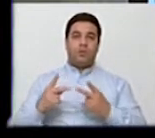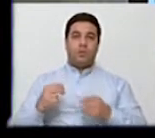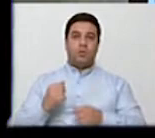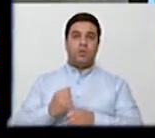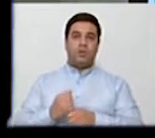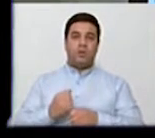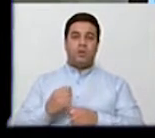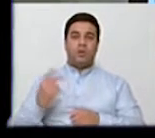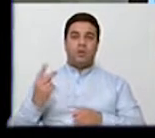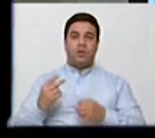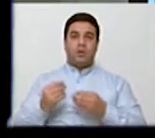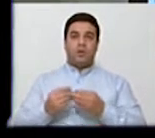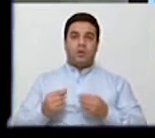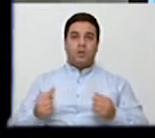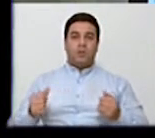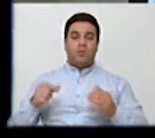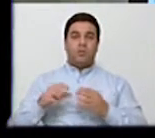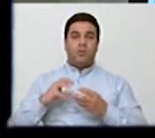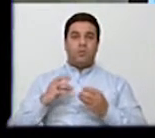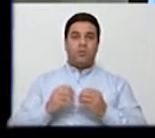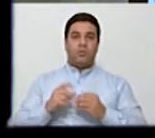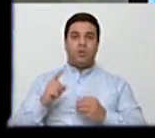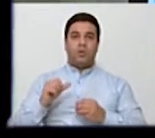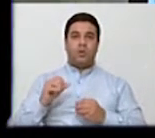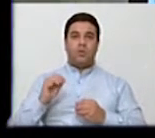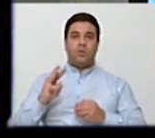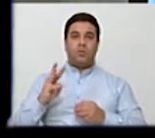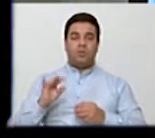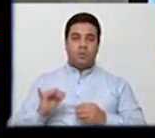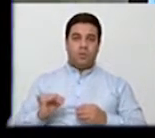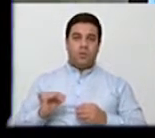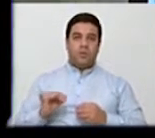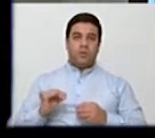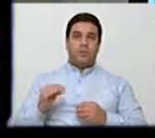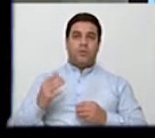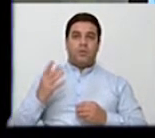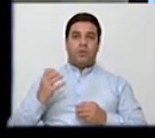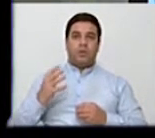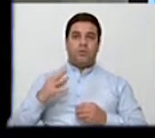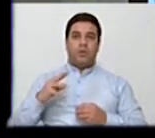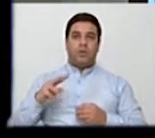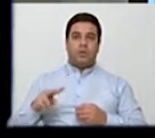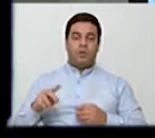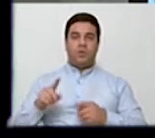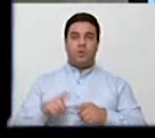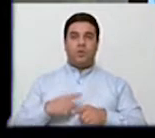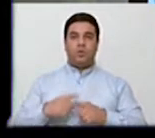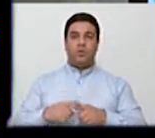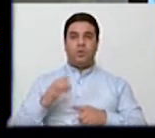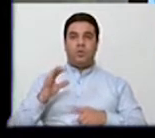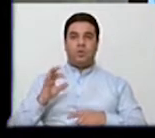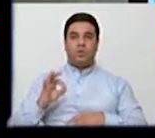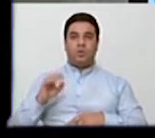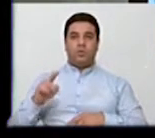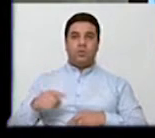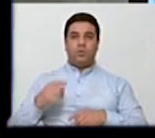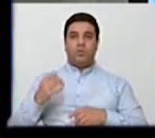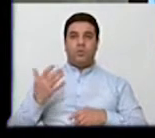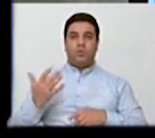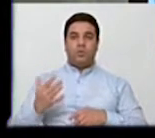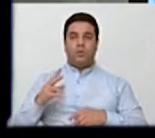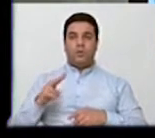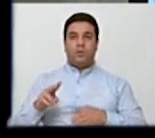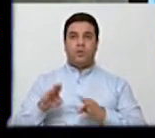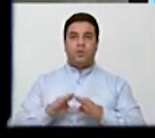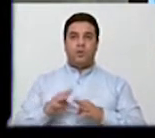molni tashkil qiladi. Ikkala eritmaning umumiy hajmi esa 500 ml'ga yoki 0,15 litrga teng.